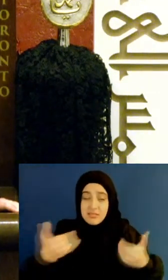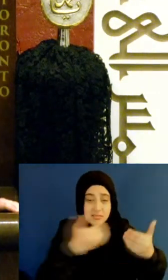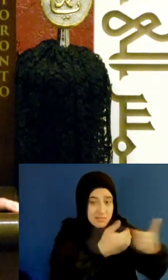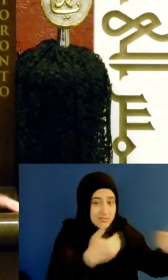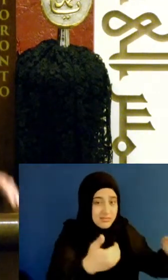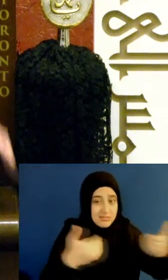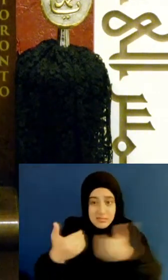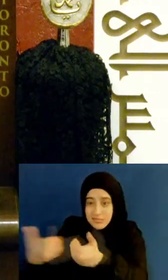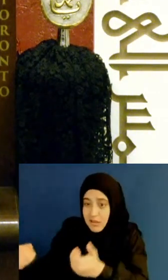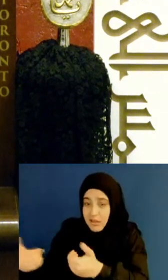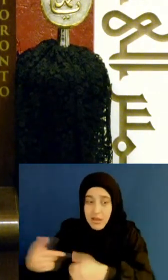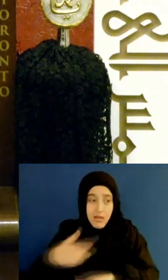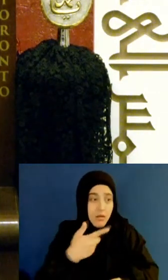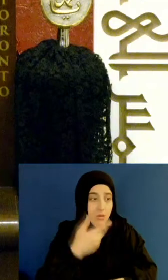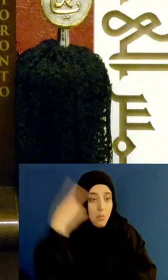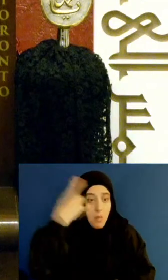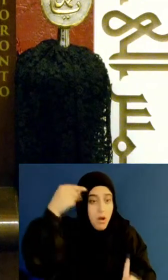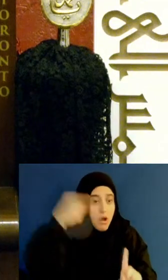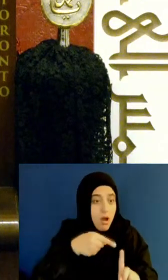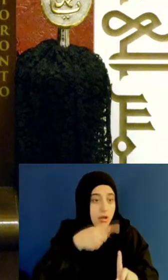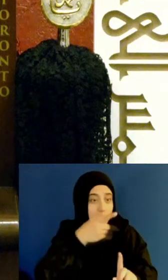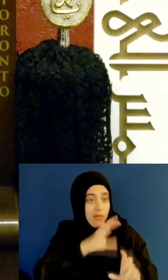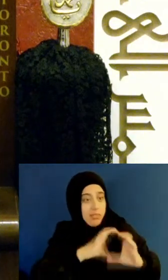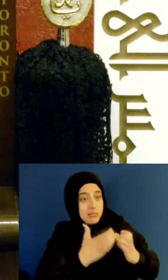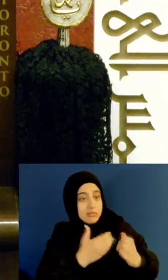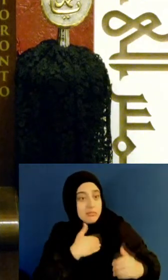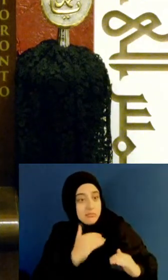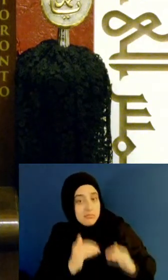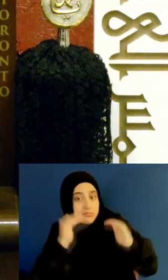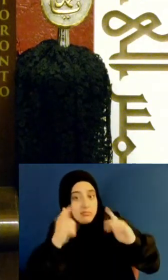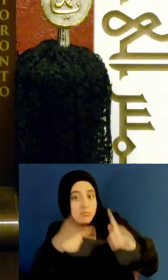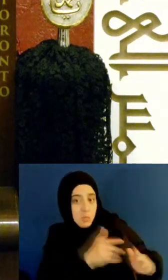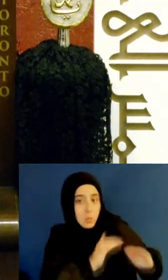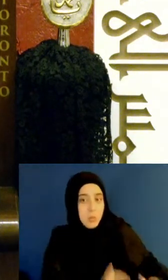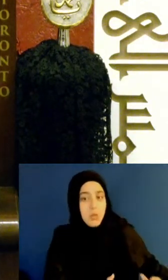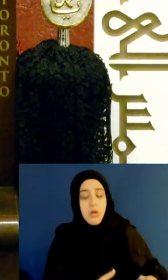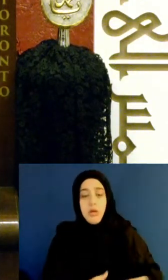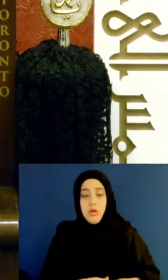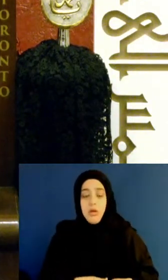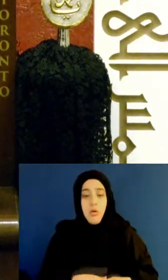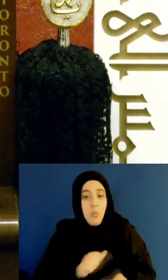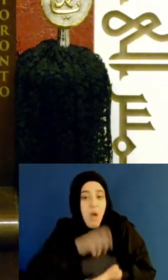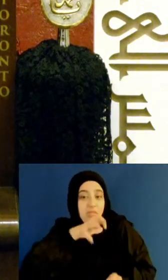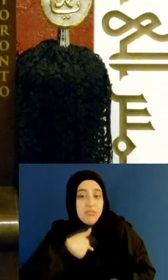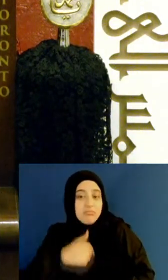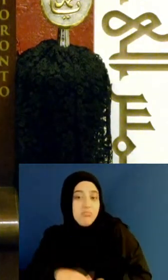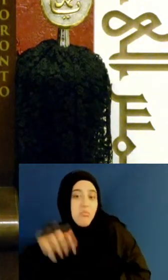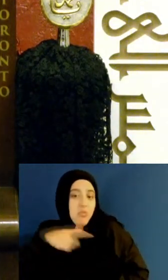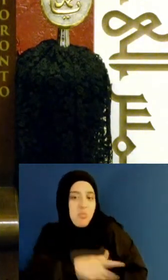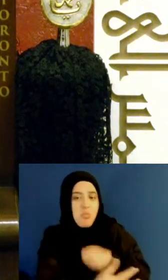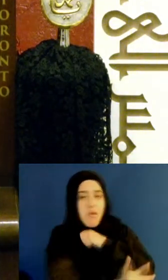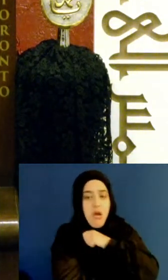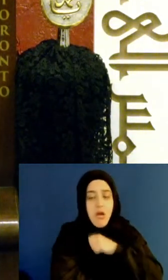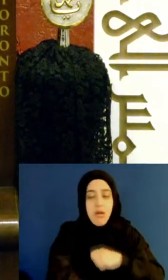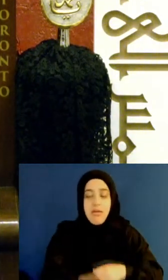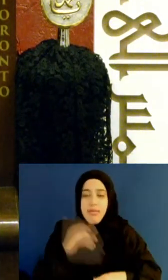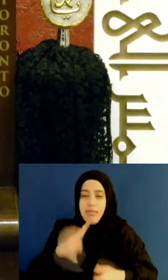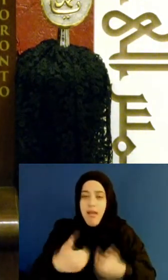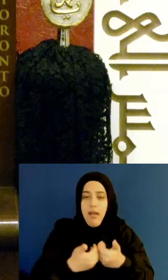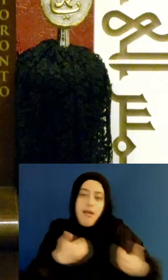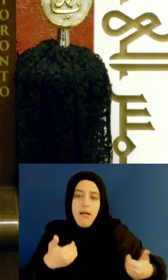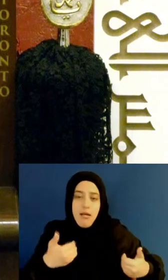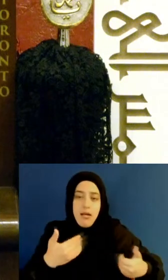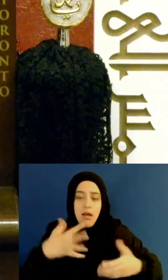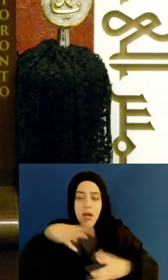wealth, creating artificial social barriers within the community became one of the